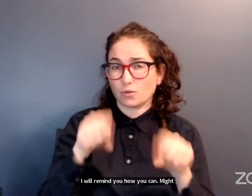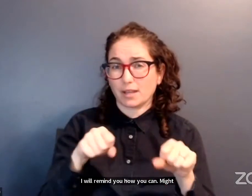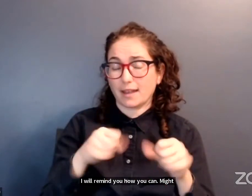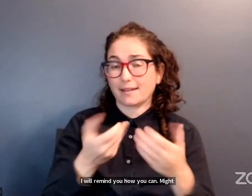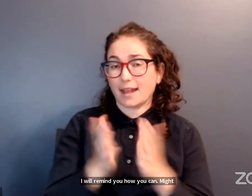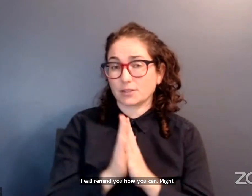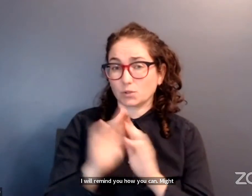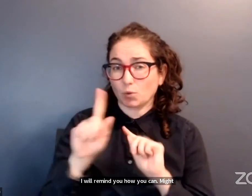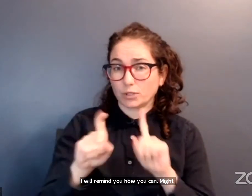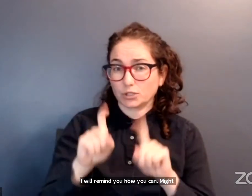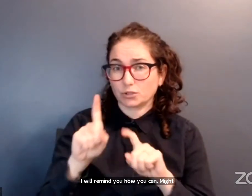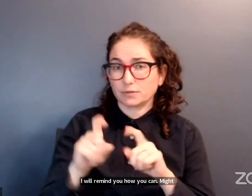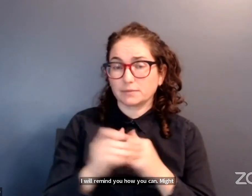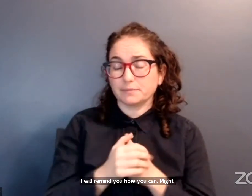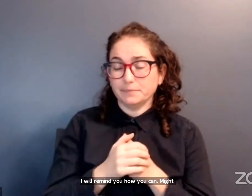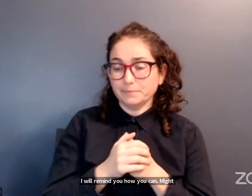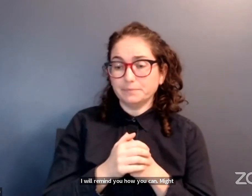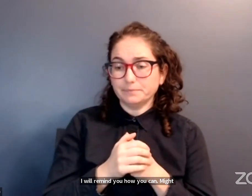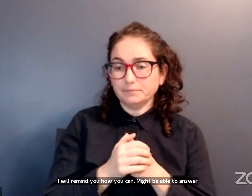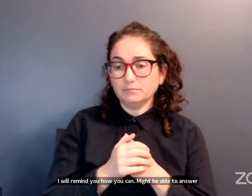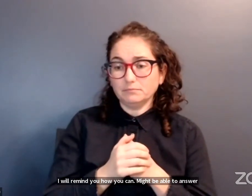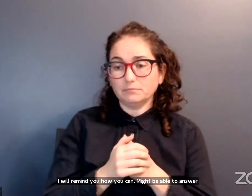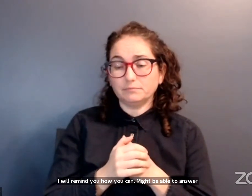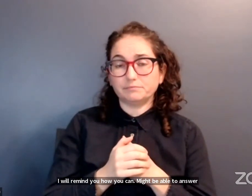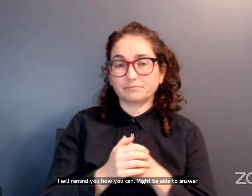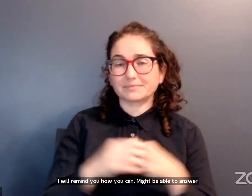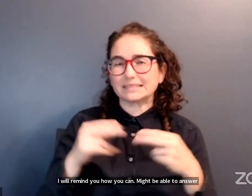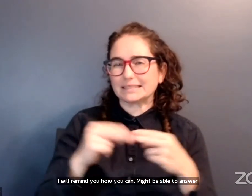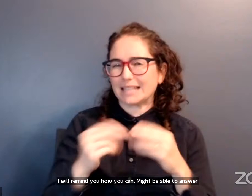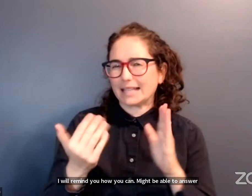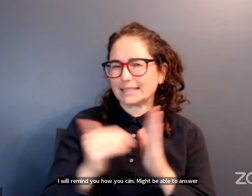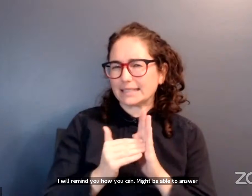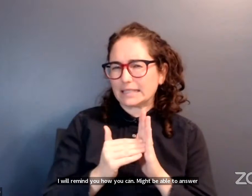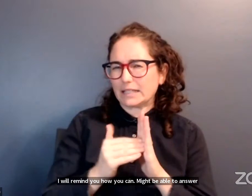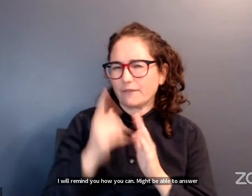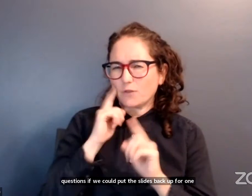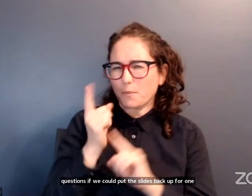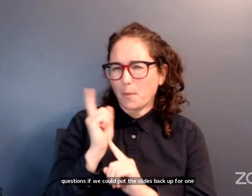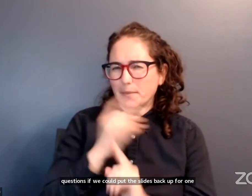questions. If we could put the slides back up for one moment.